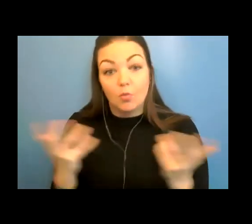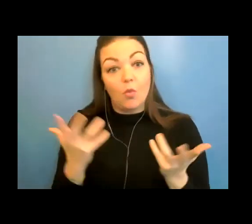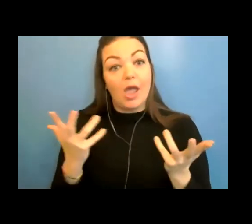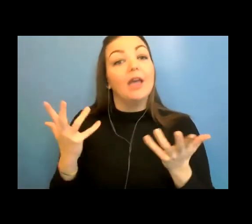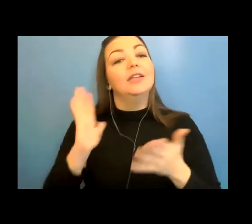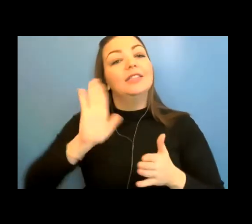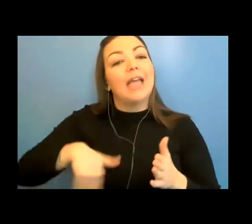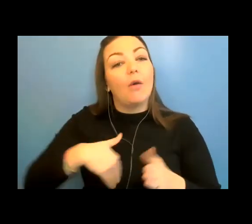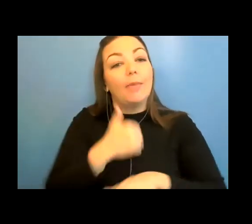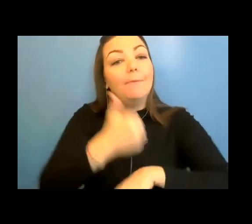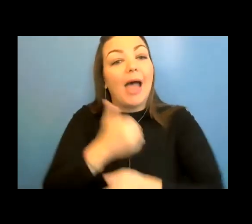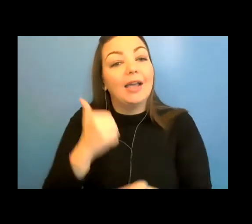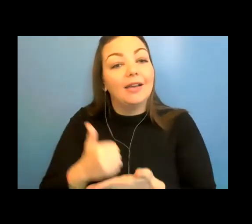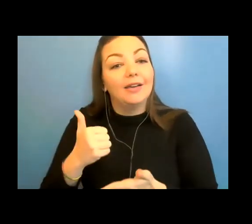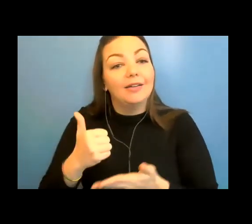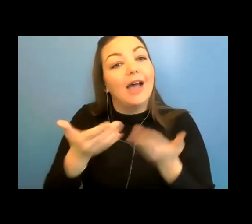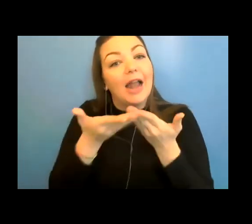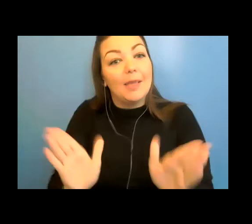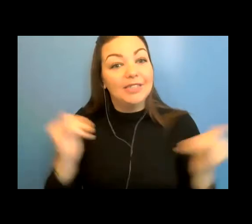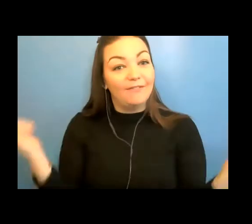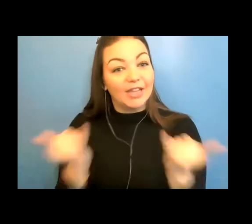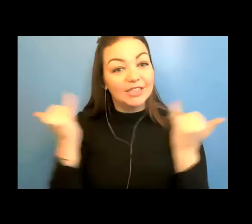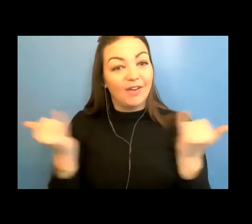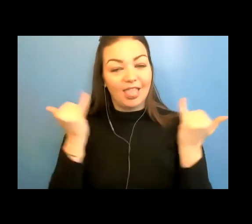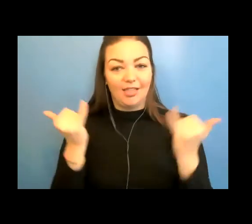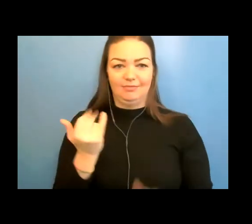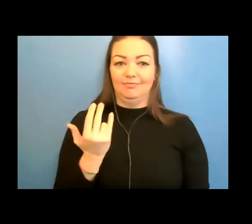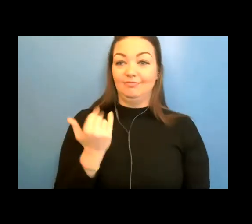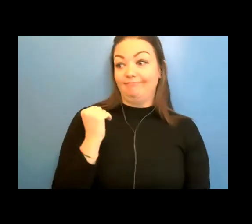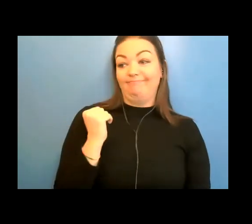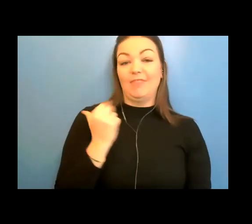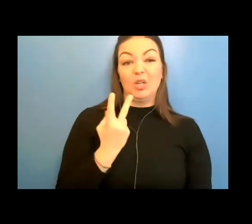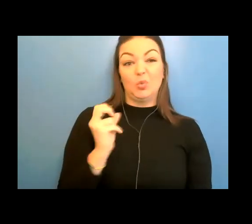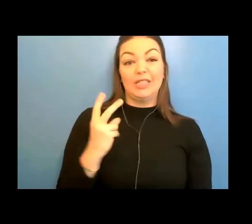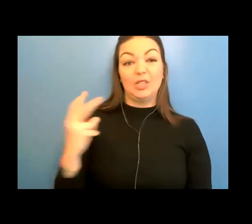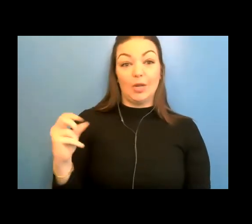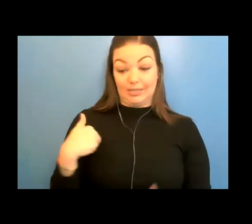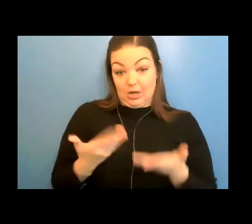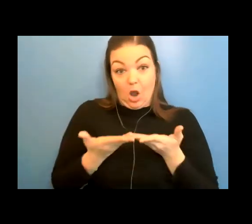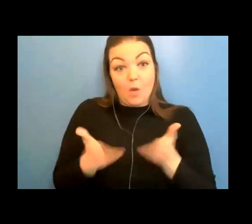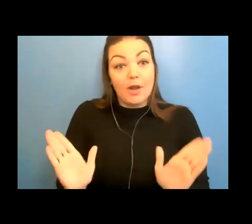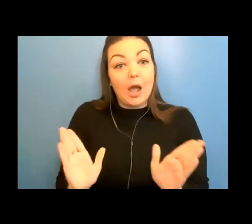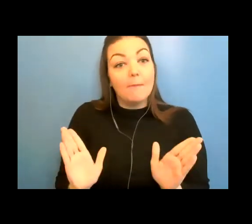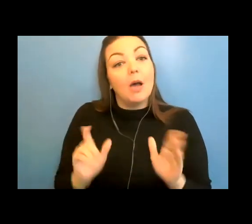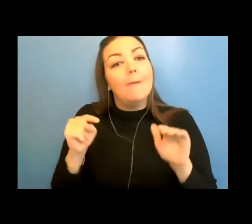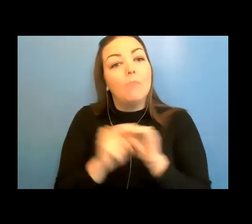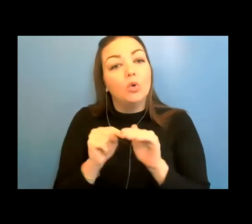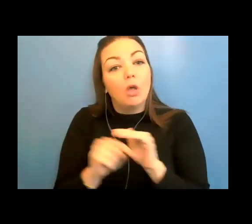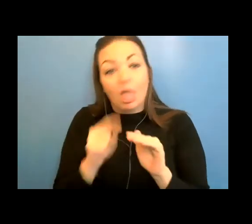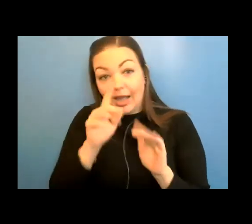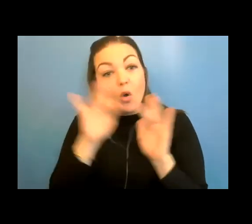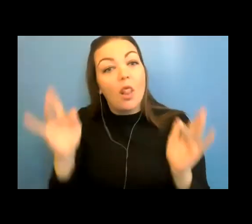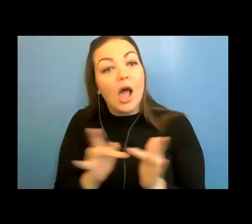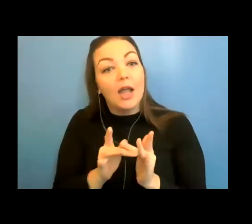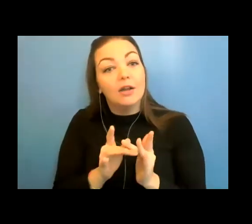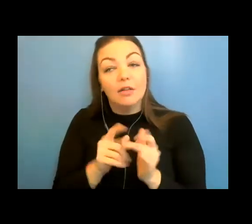Festival. In September 2020, a few months ago, we opened up the portal for applicants to apply for